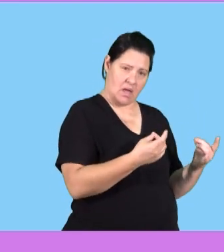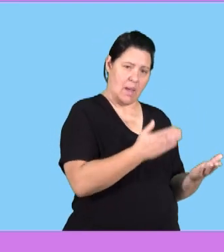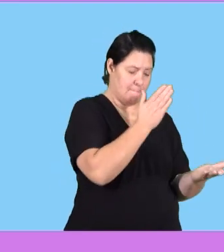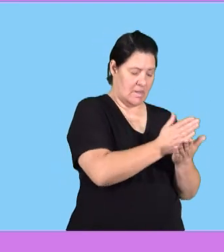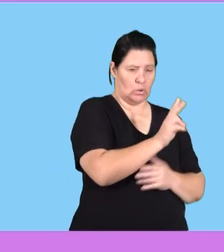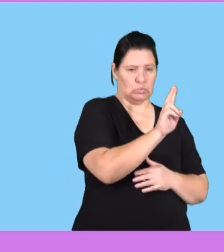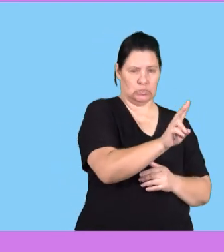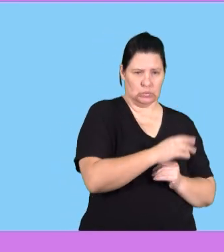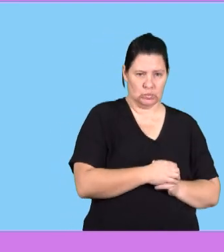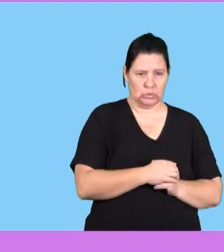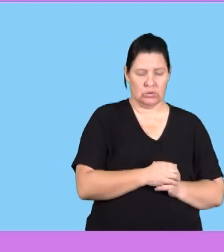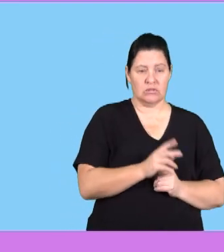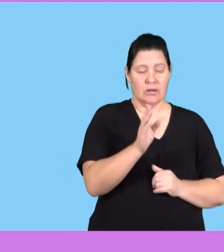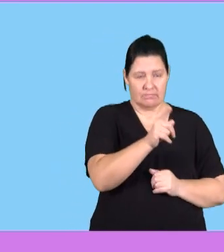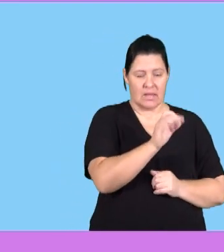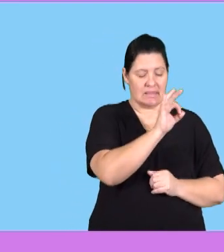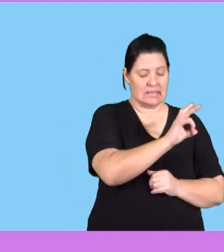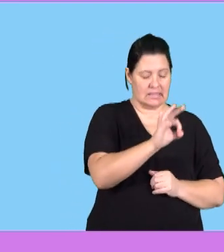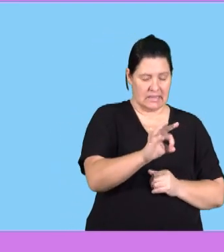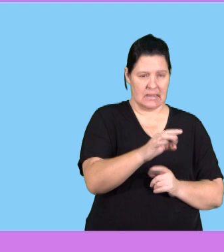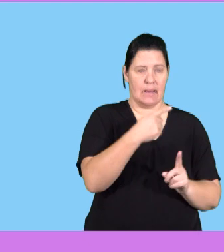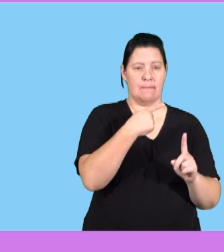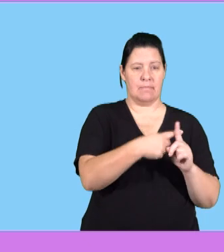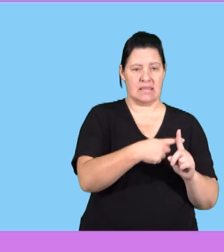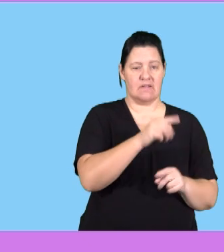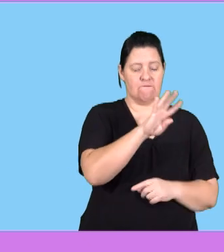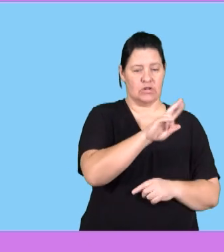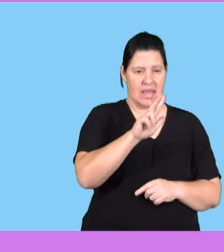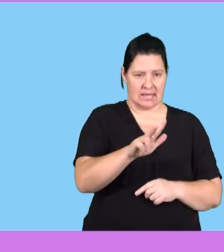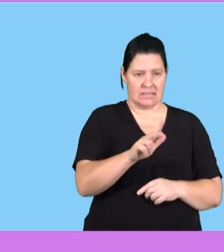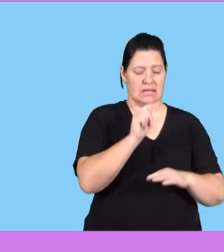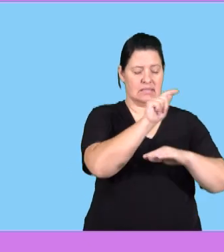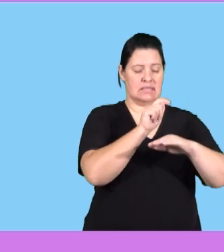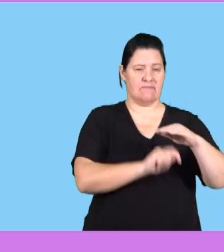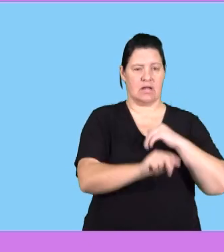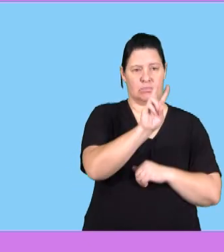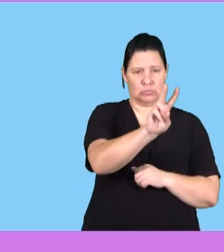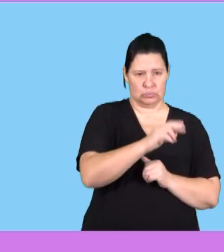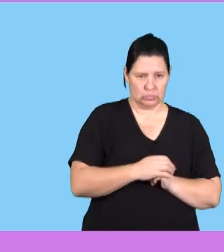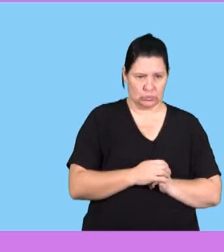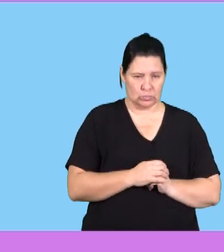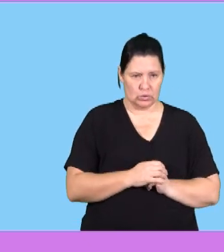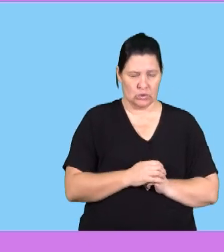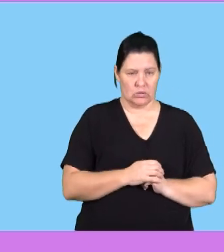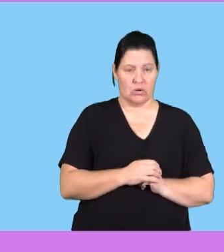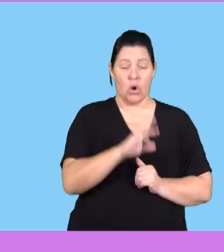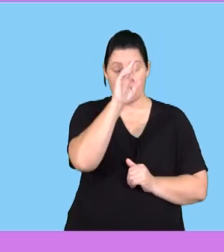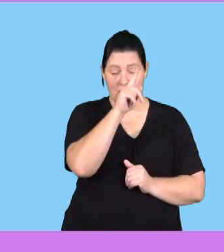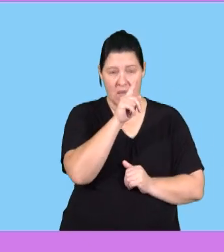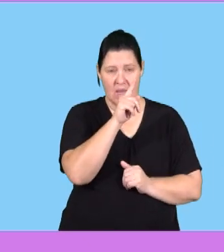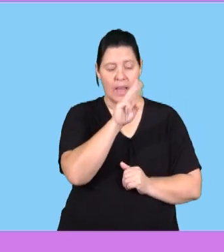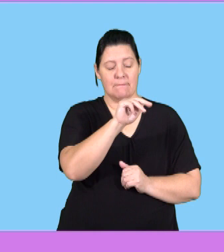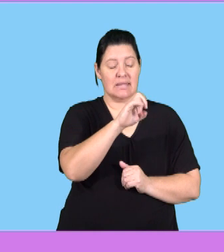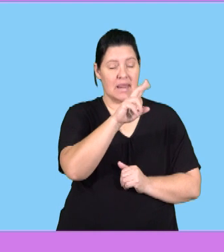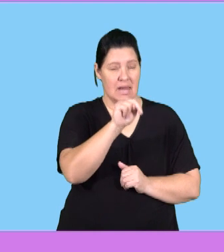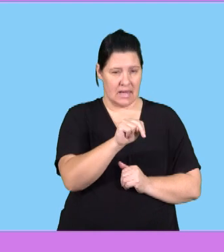have 2 middle numbers. So I'm going to say 33 plus 48 divided by 2. Remember, when